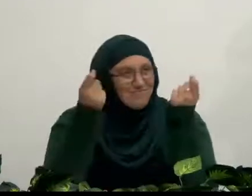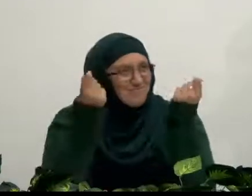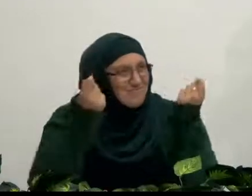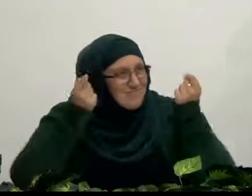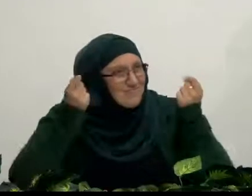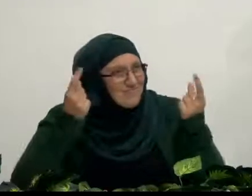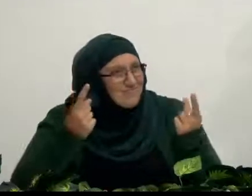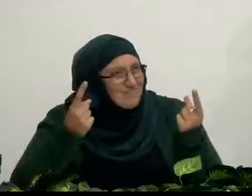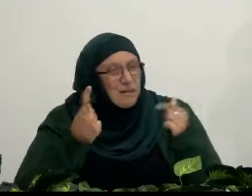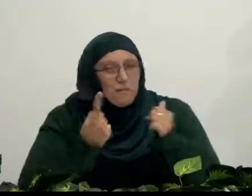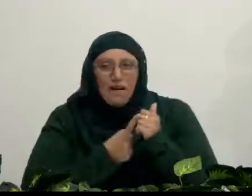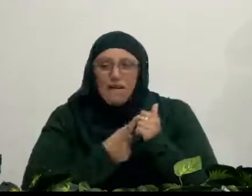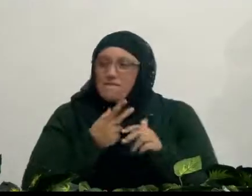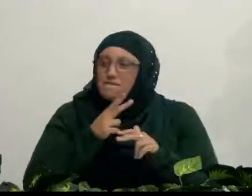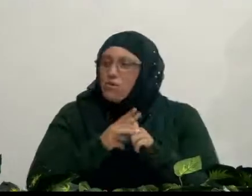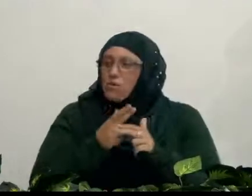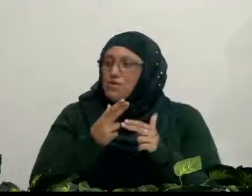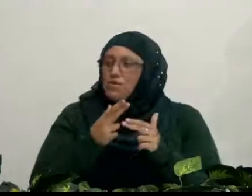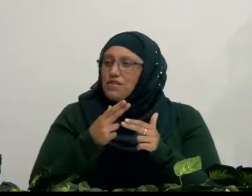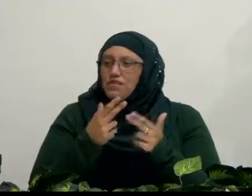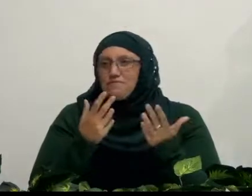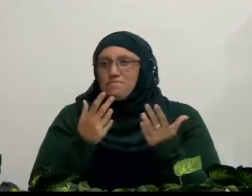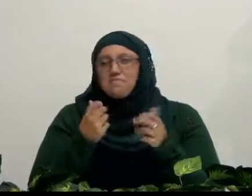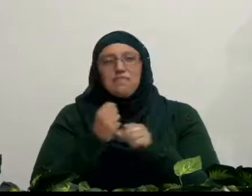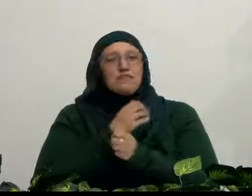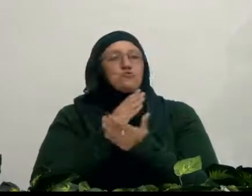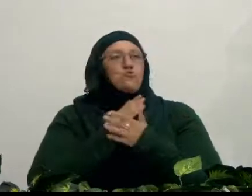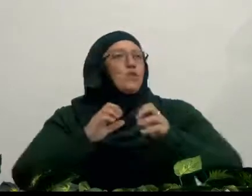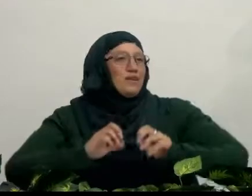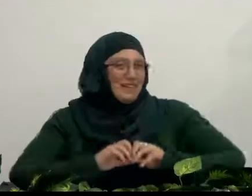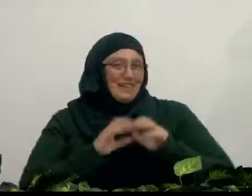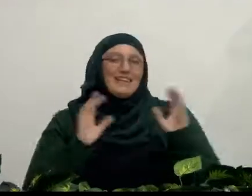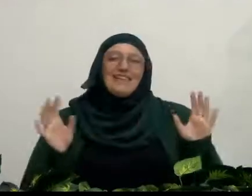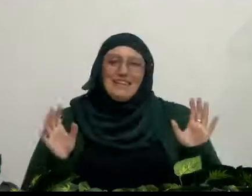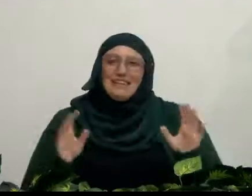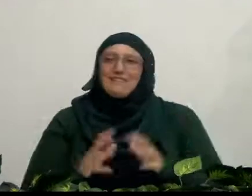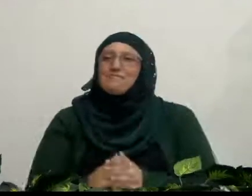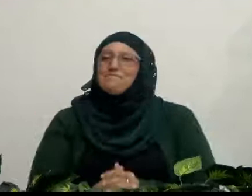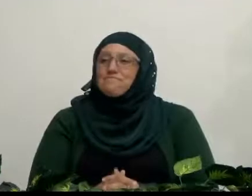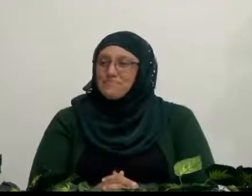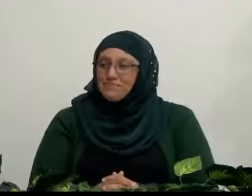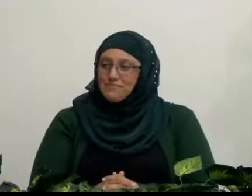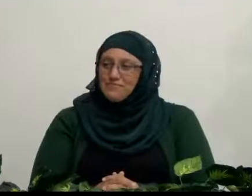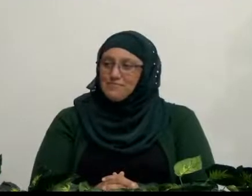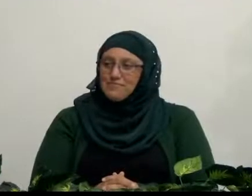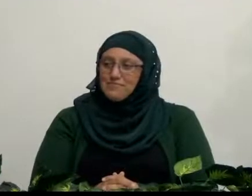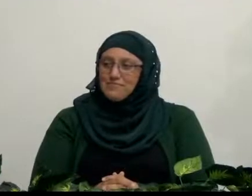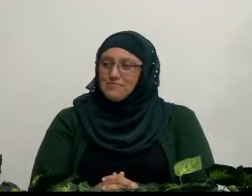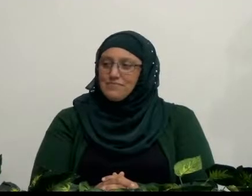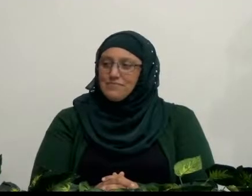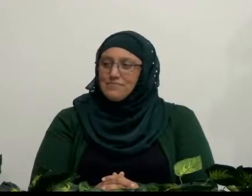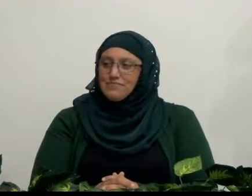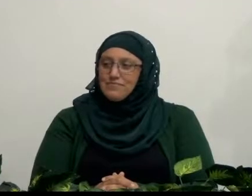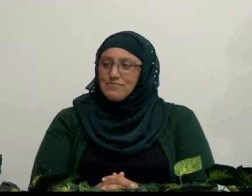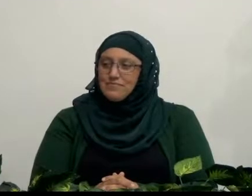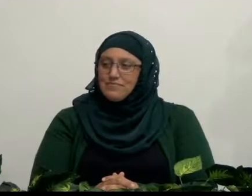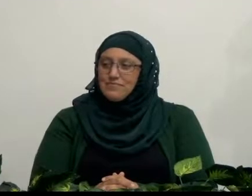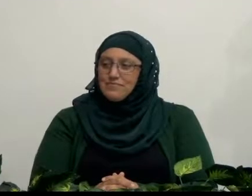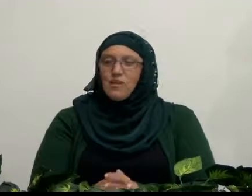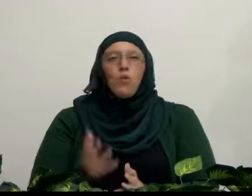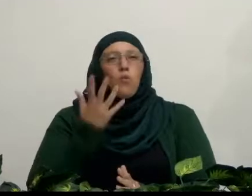the sake of, I don't want to say dummies, just to make it clear, when we say the Aqd al-Mu'akhat